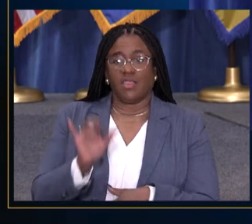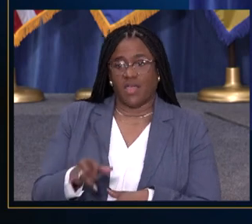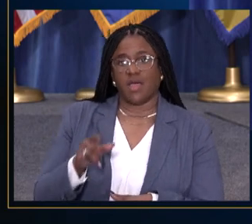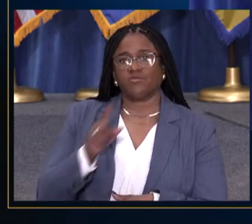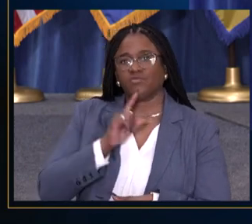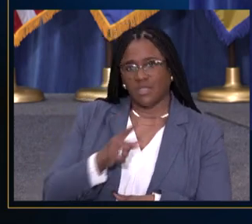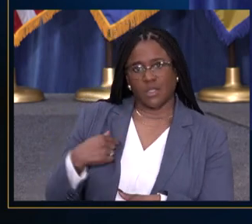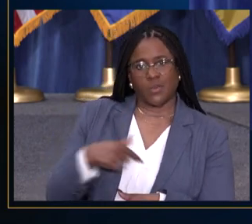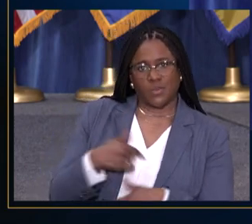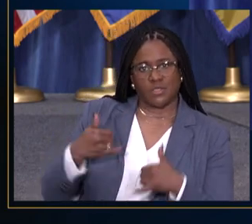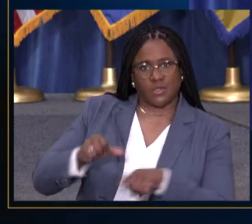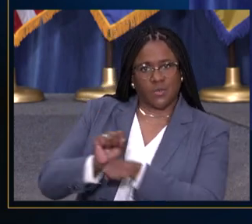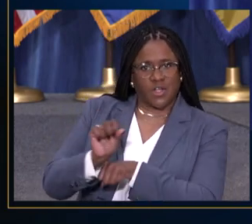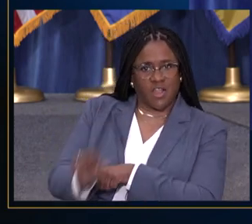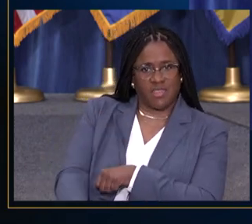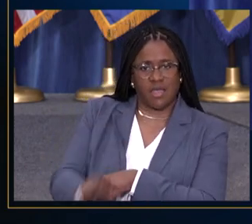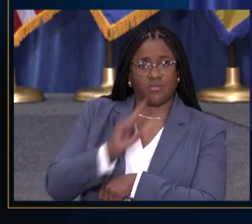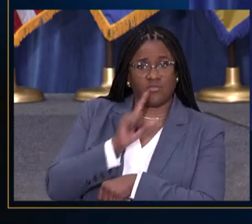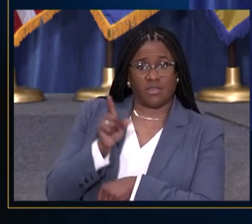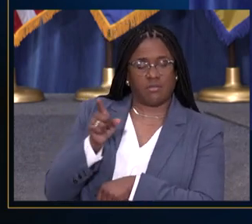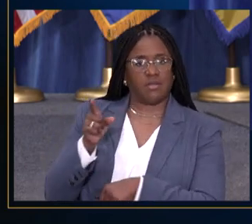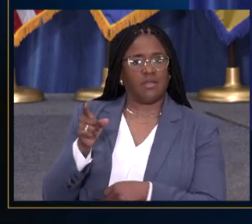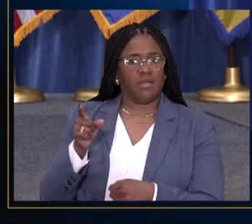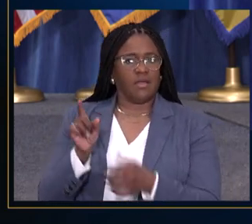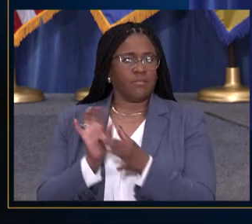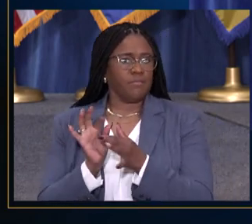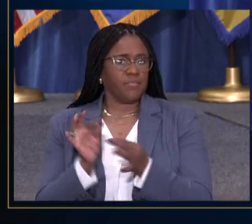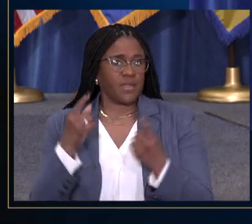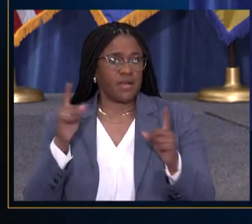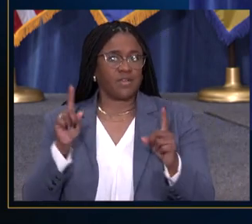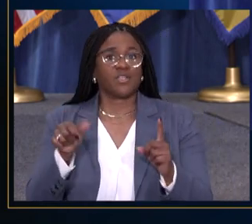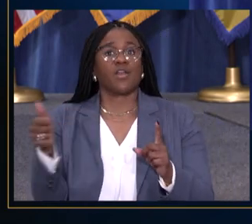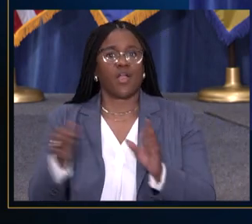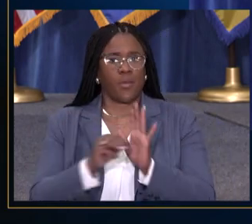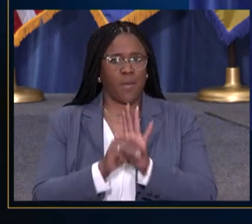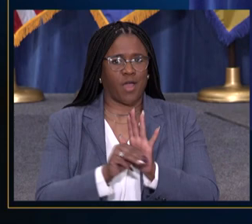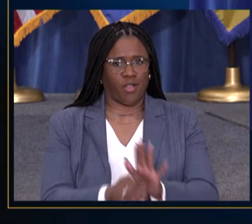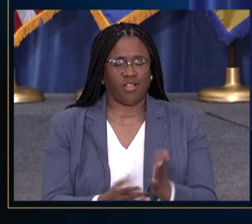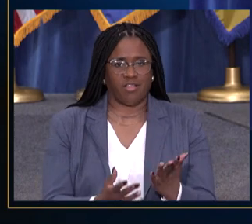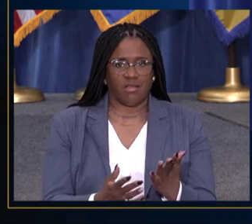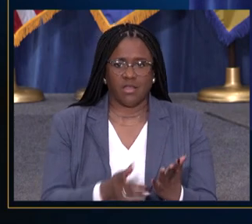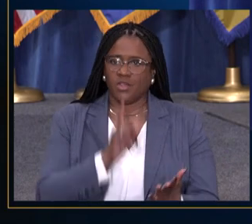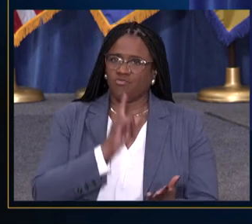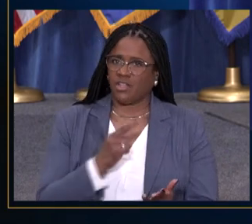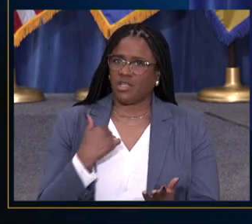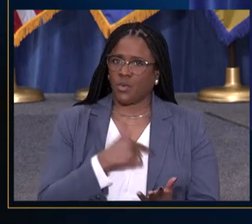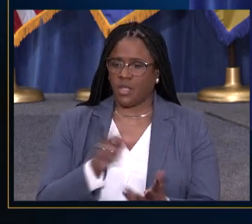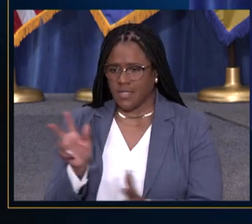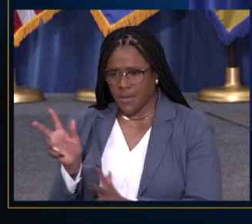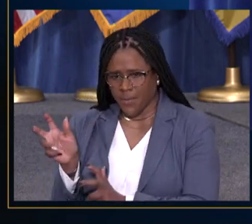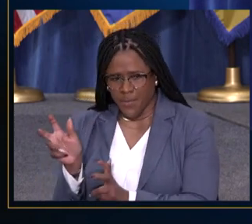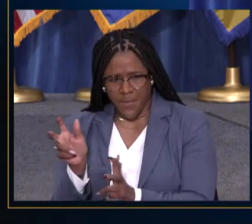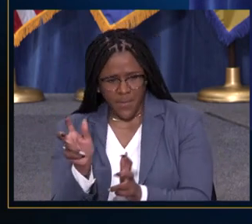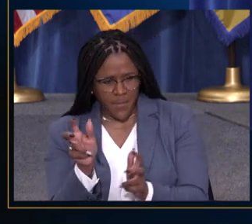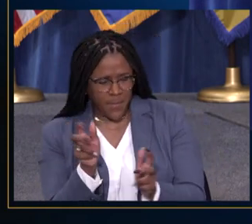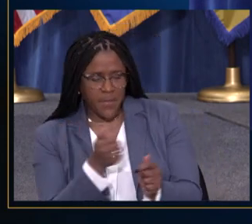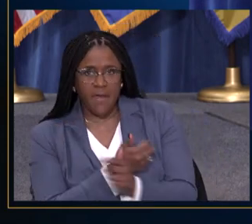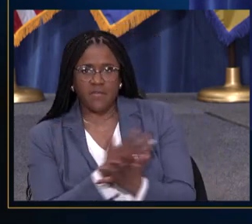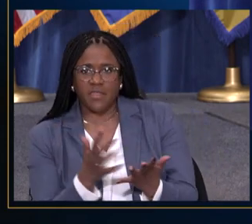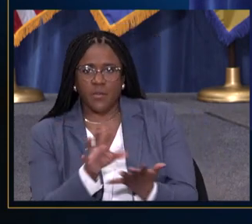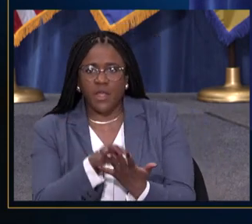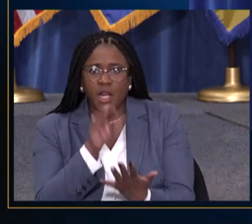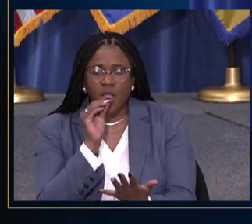underway. And as Q mentioned, we just announced another model, really taking from all that we've learned,